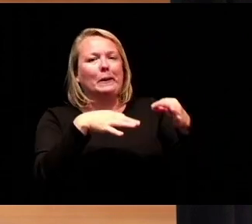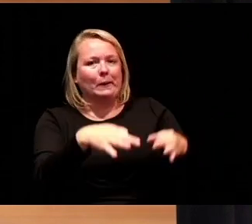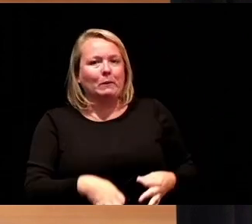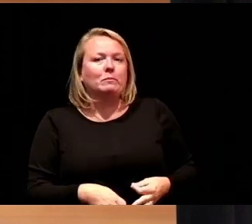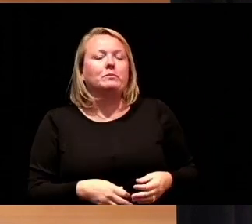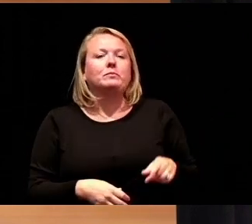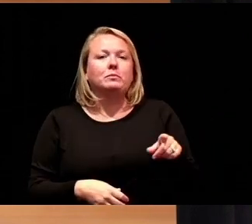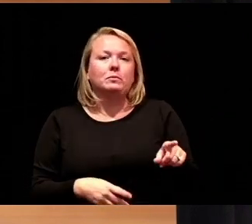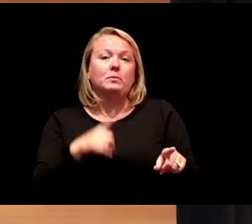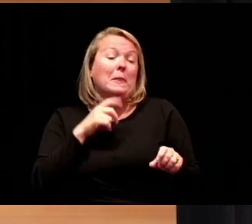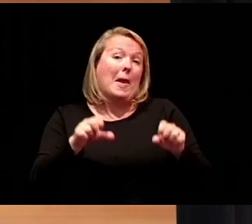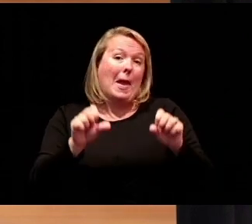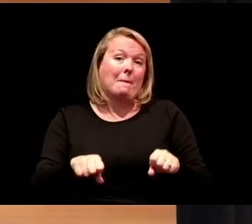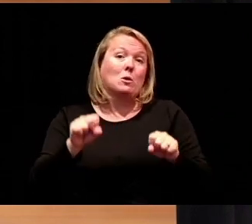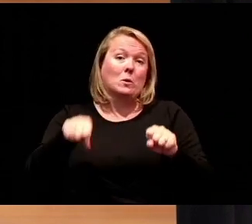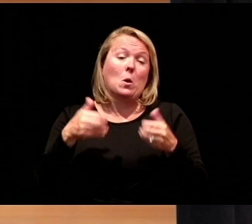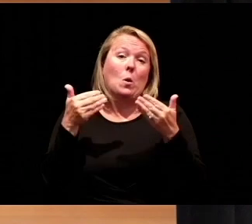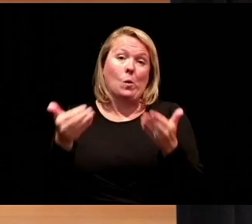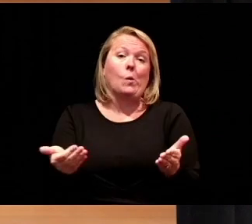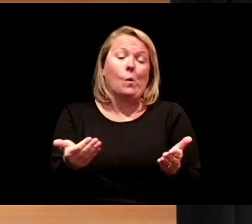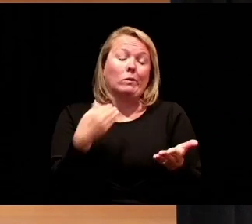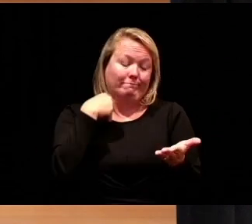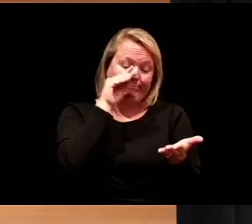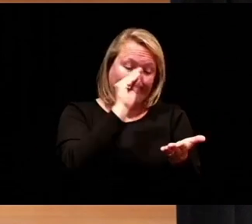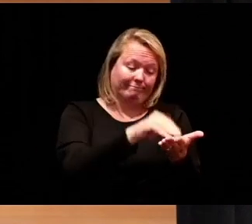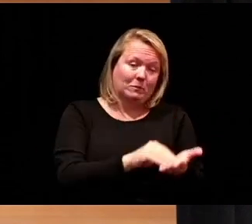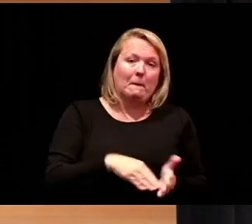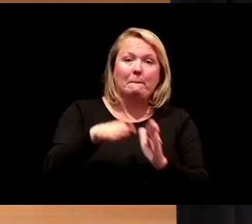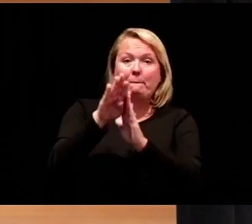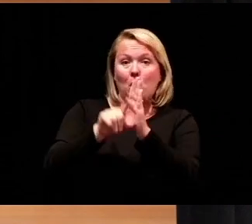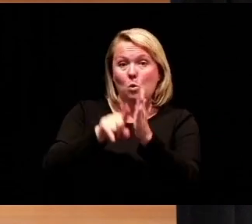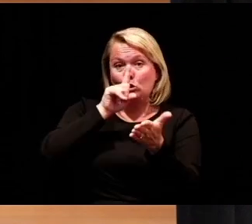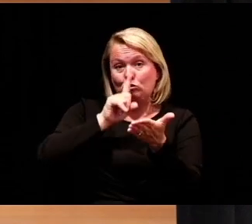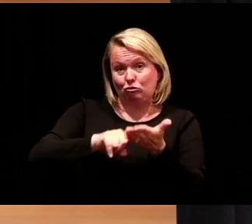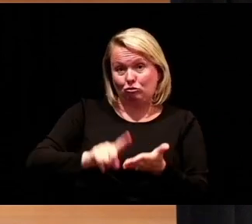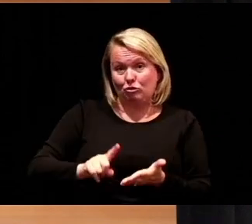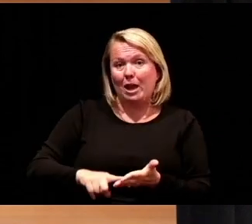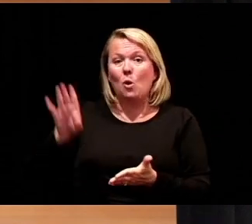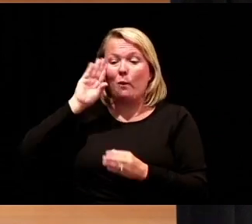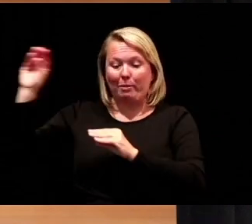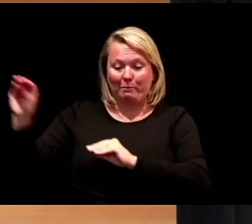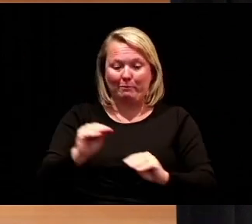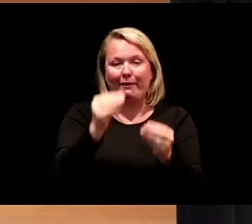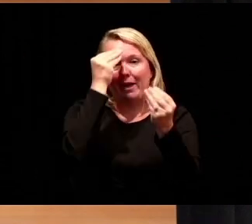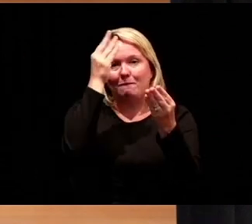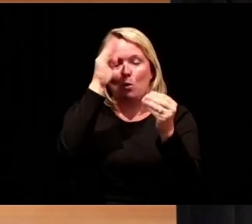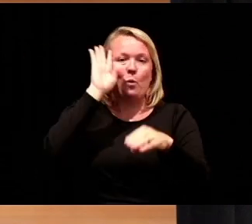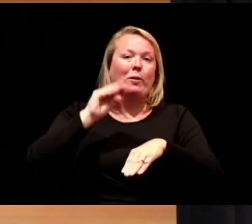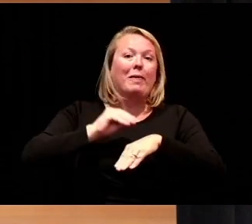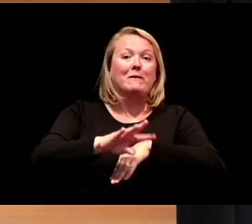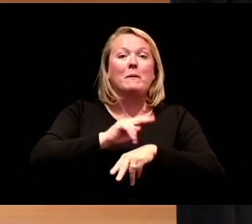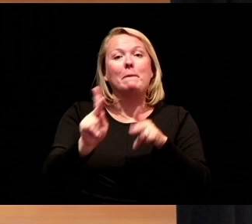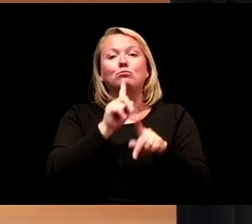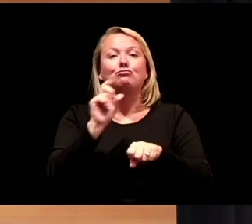people with criminal history, most of people will be thinking someone who went to prison or was